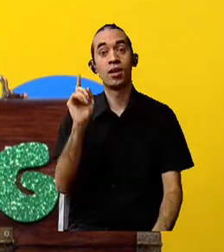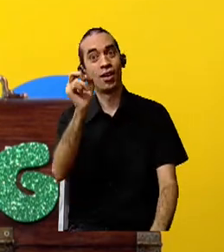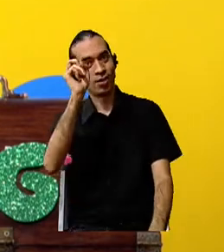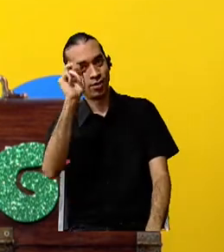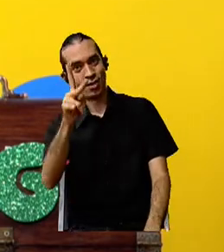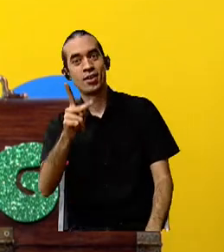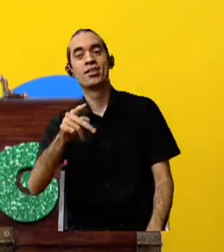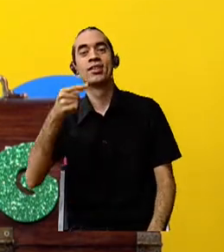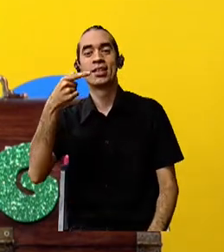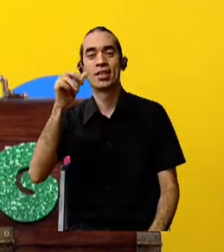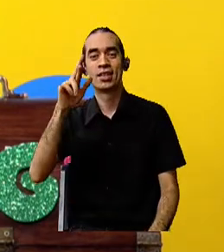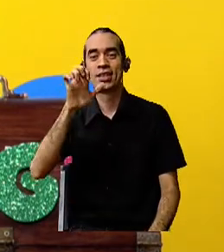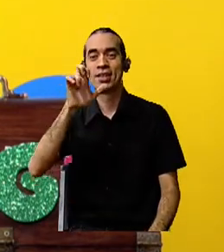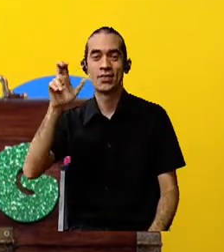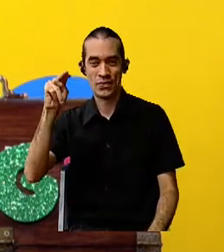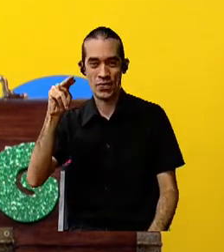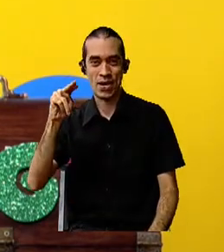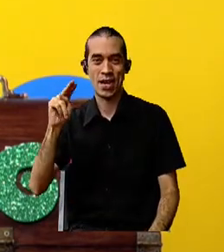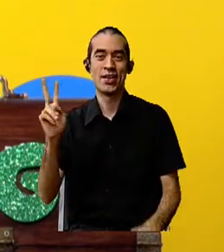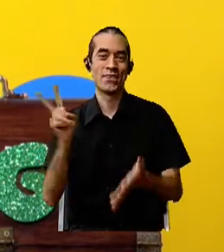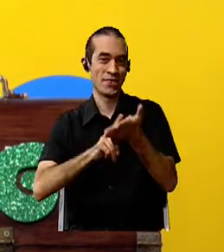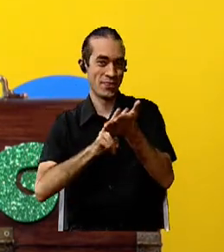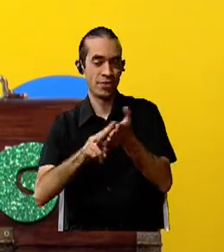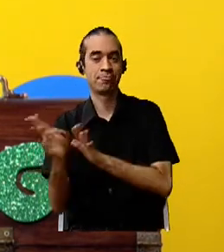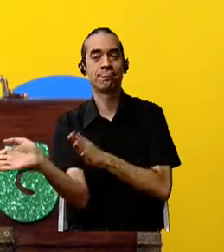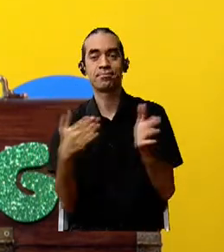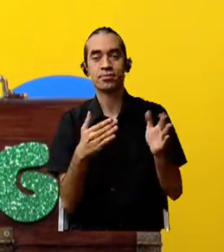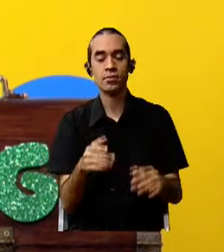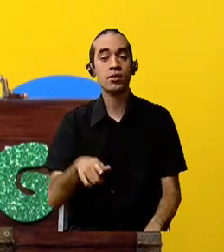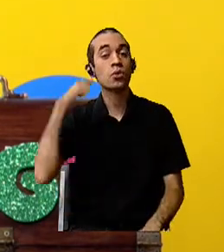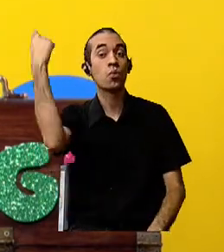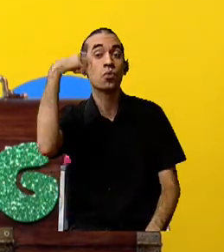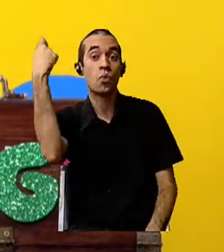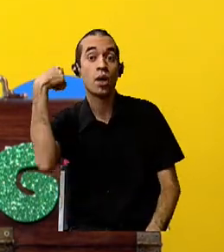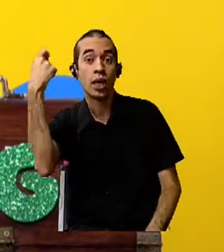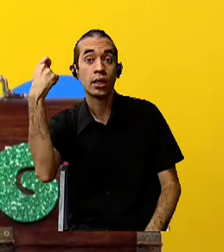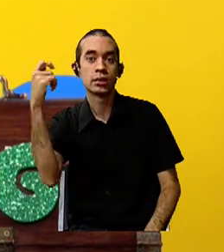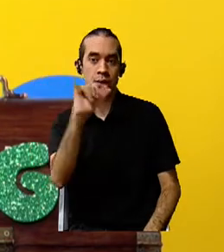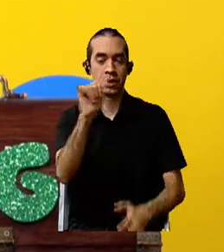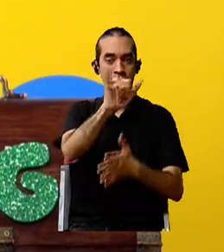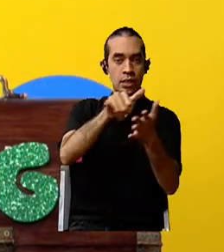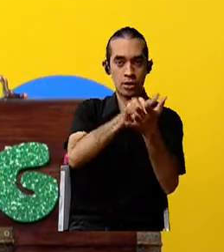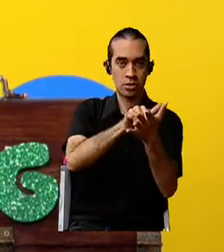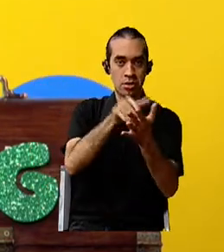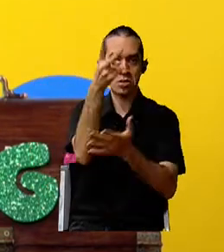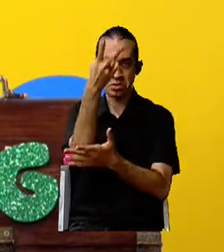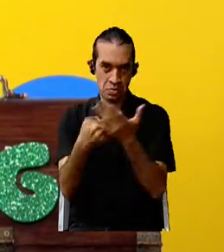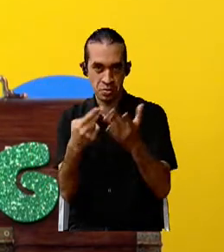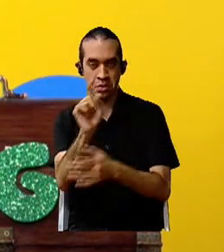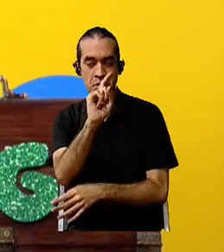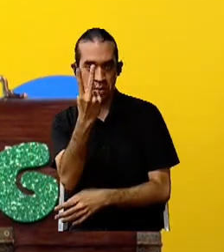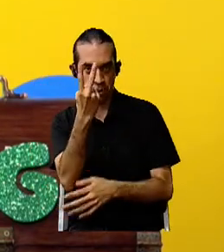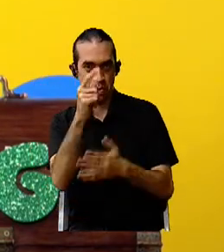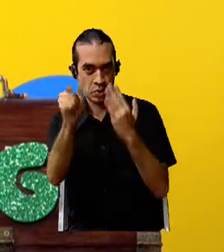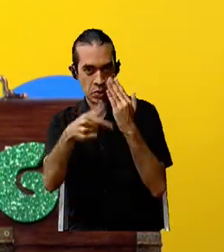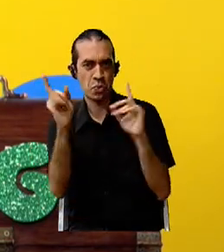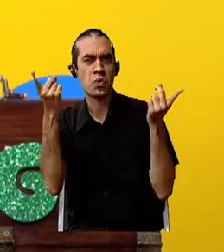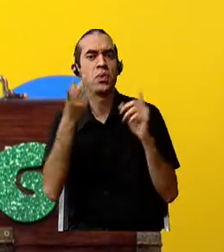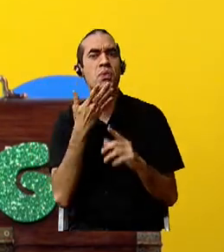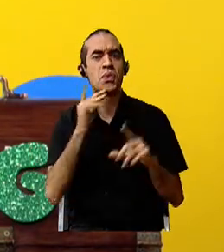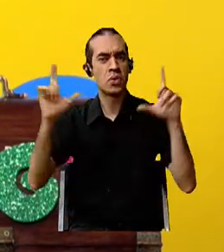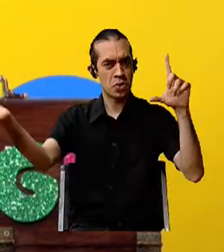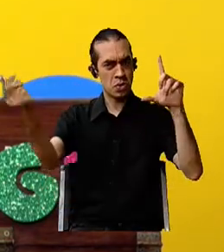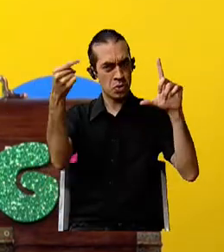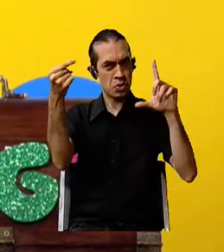Okay, it's green. And people from Guanacaste in San Jose, second grade students, what color is this